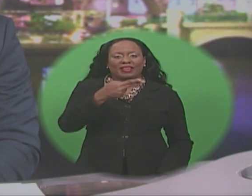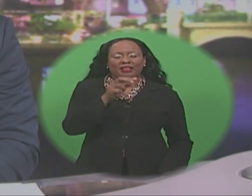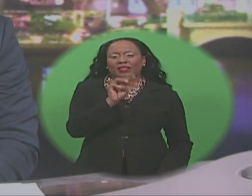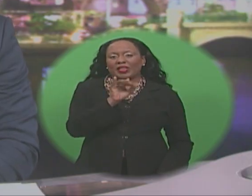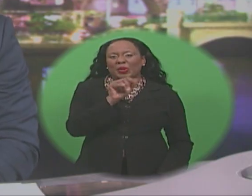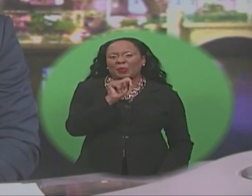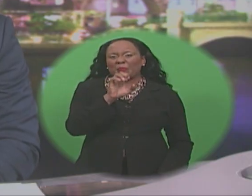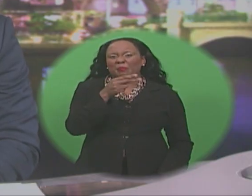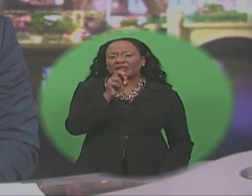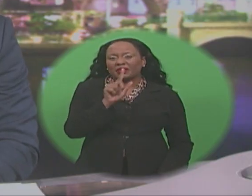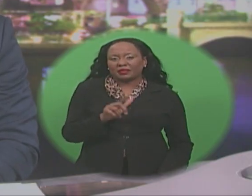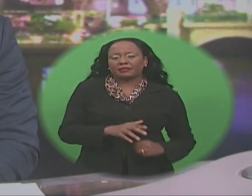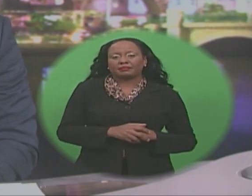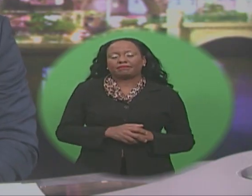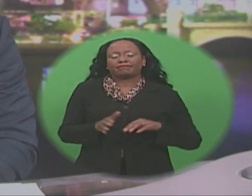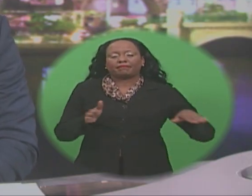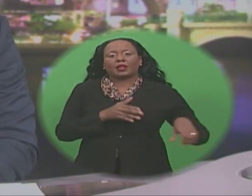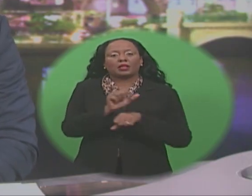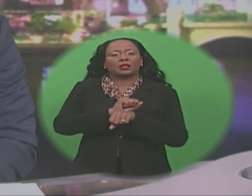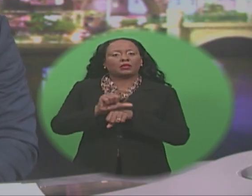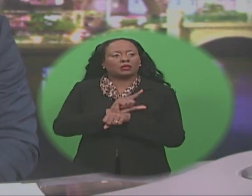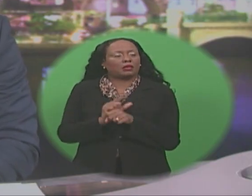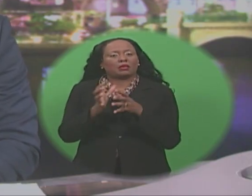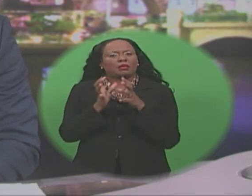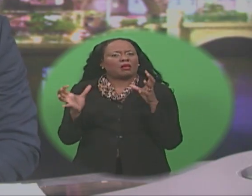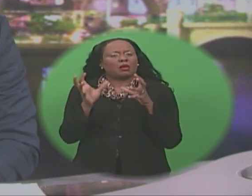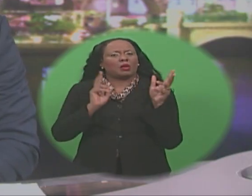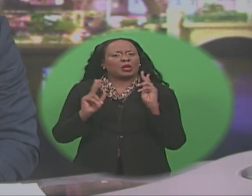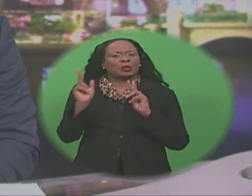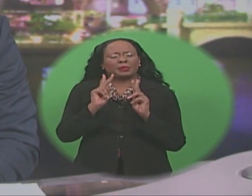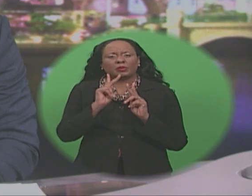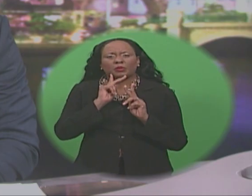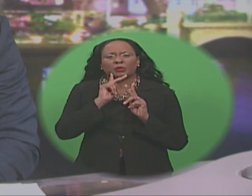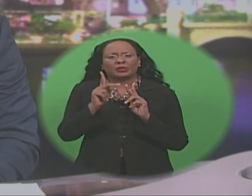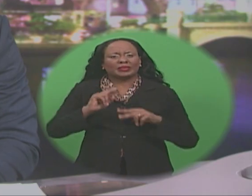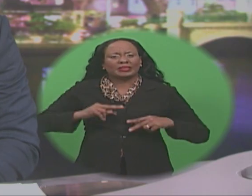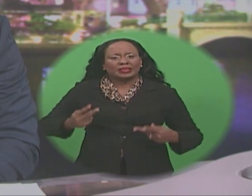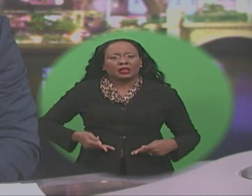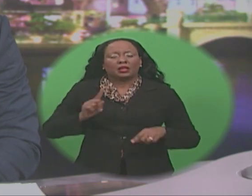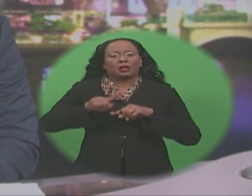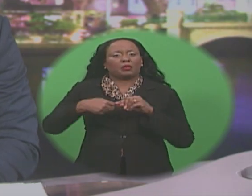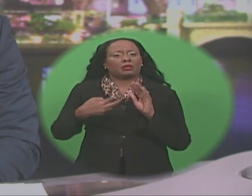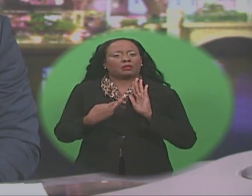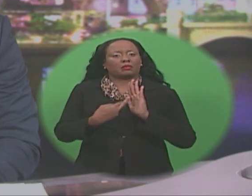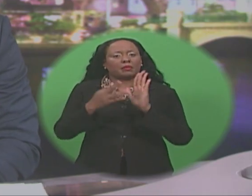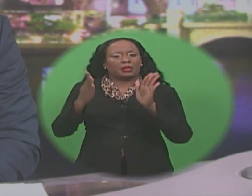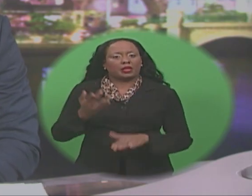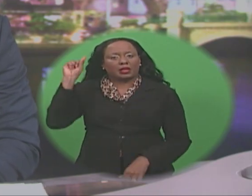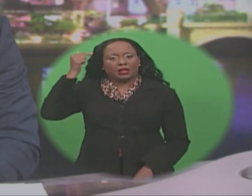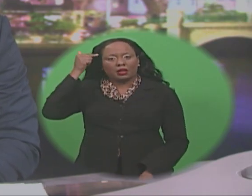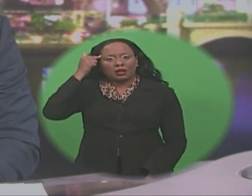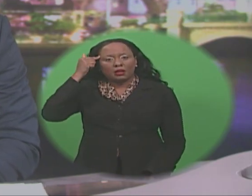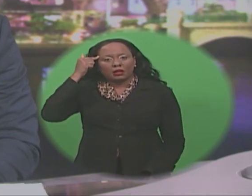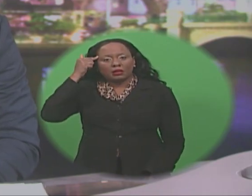Lucia, frustrated constituents in Castries Central resorted to hanging effigies of their parliamentary representative, Sarah